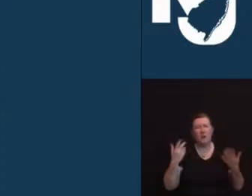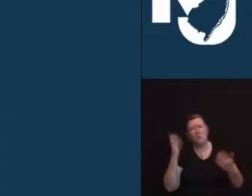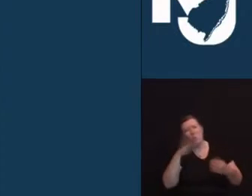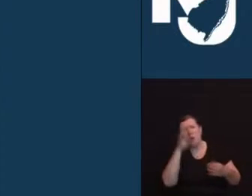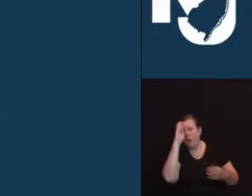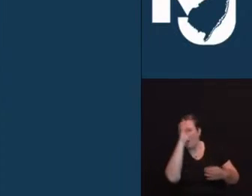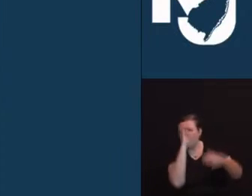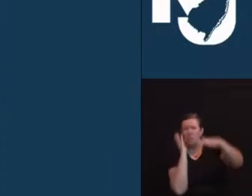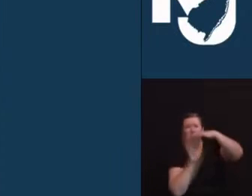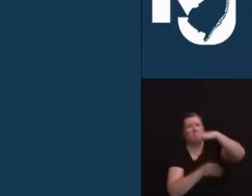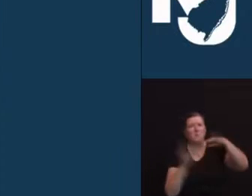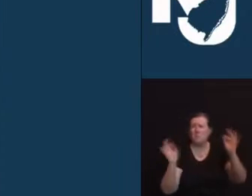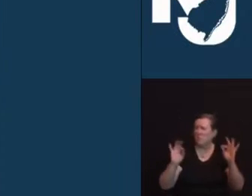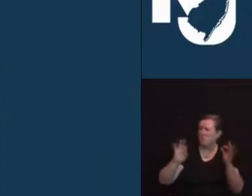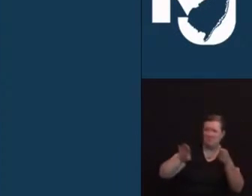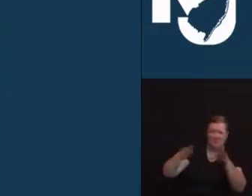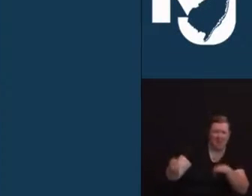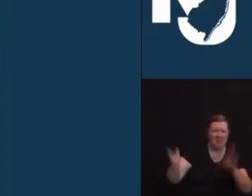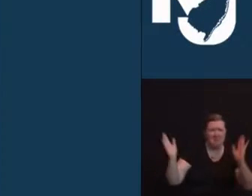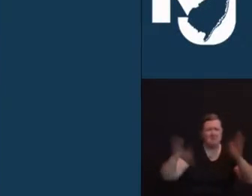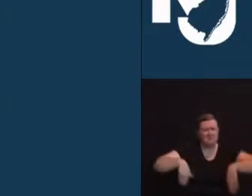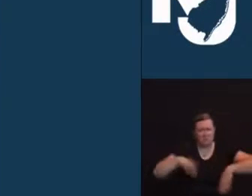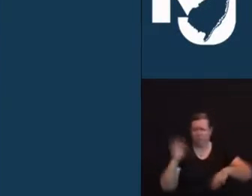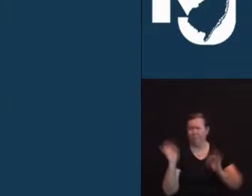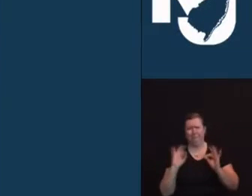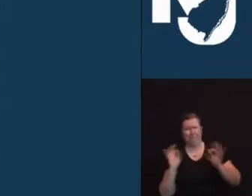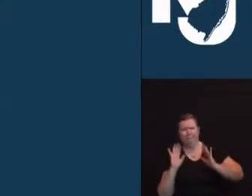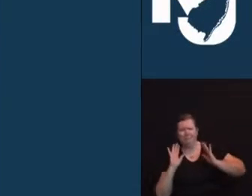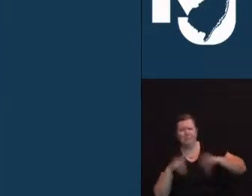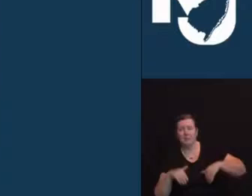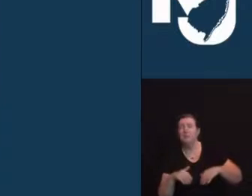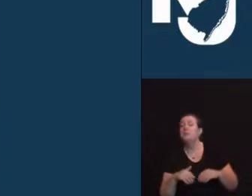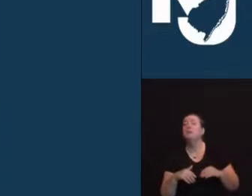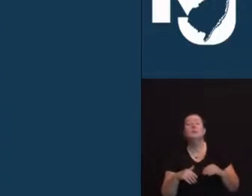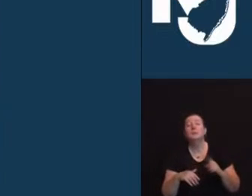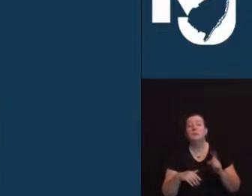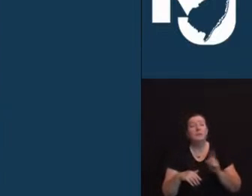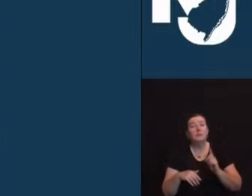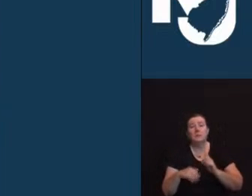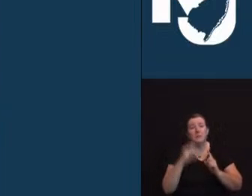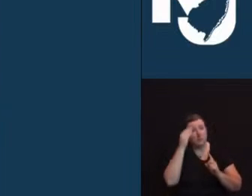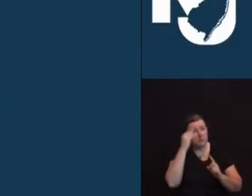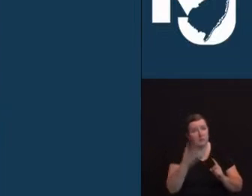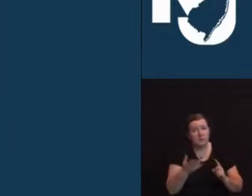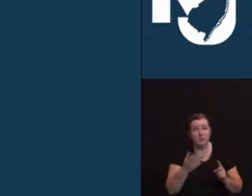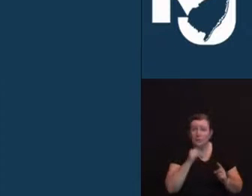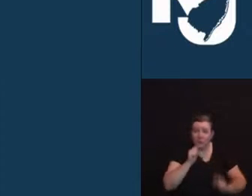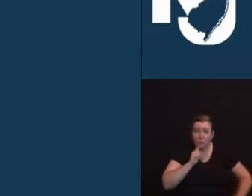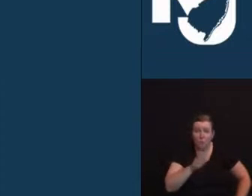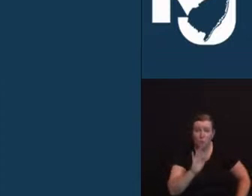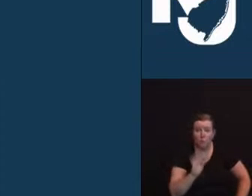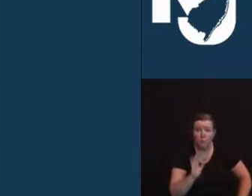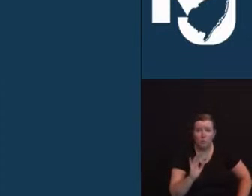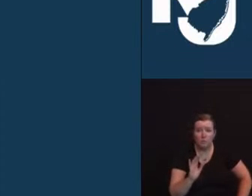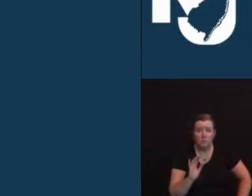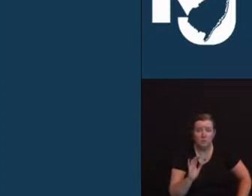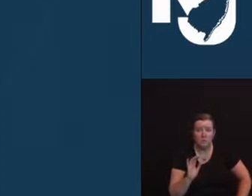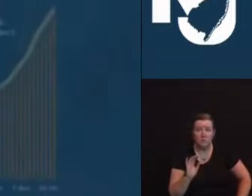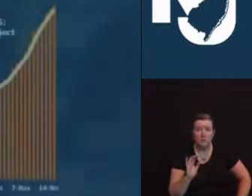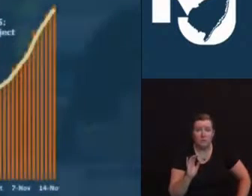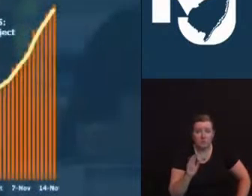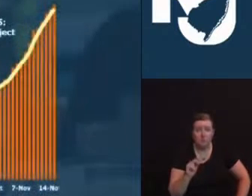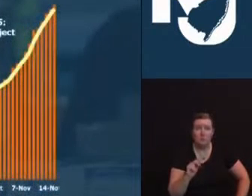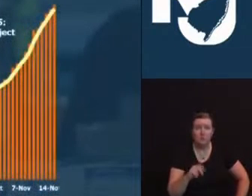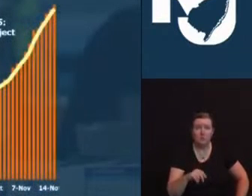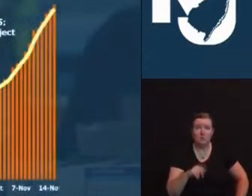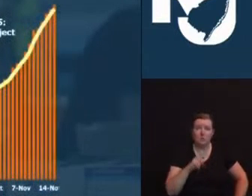think you're the victim of some witch hunt. Whatever the reason is, I can assure you it is false. It is a myth. These are the cold